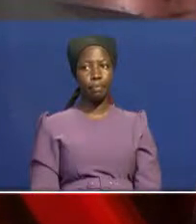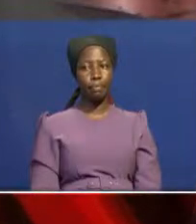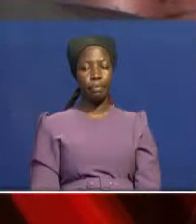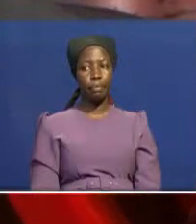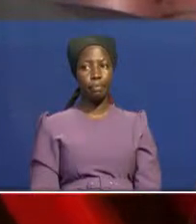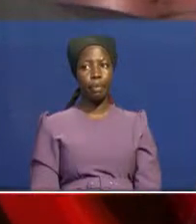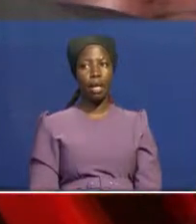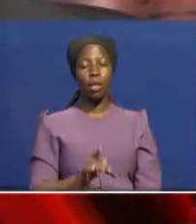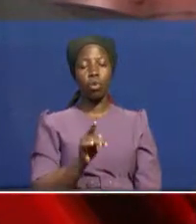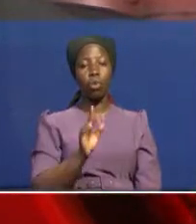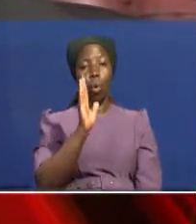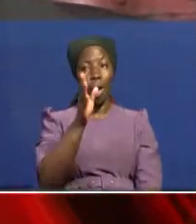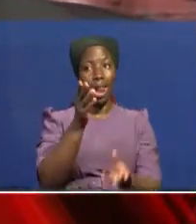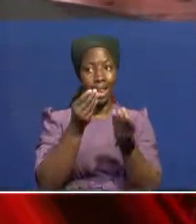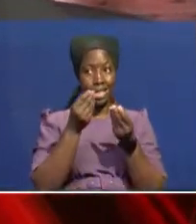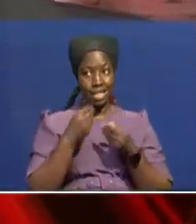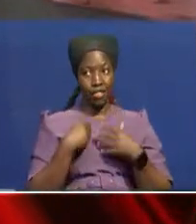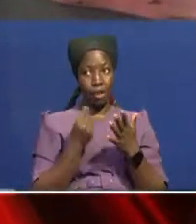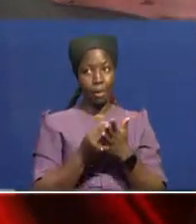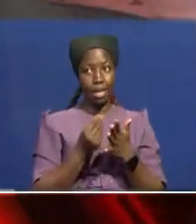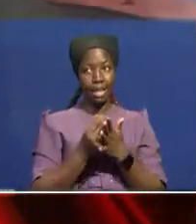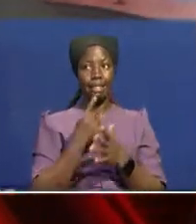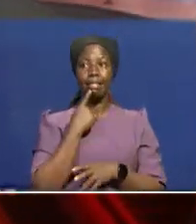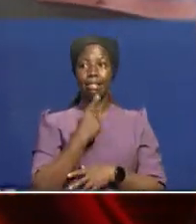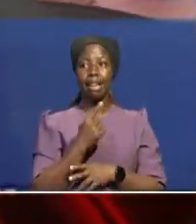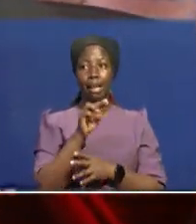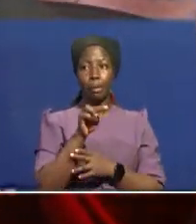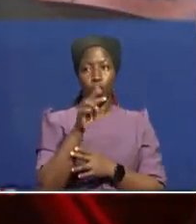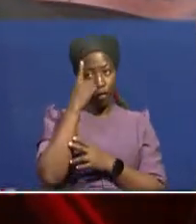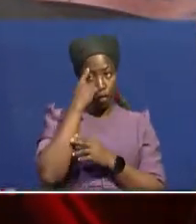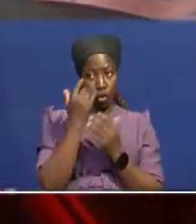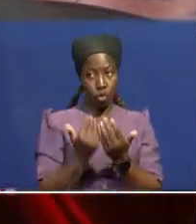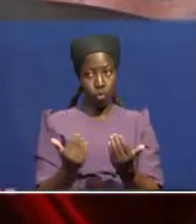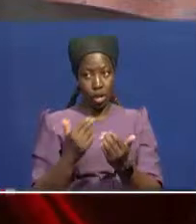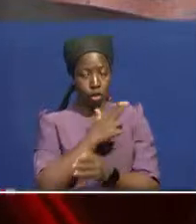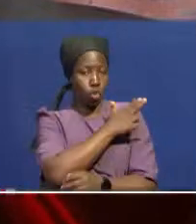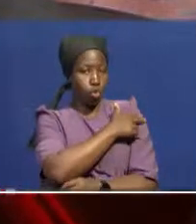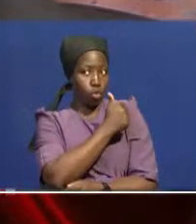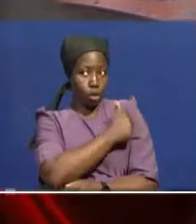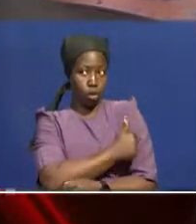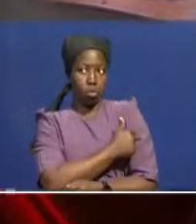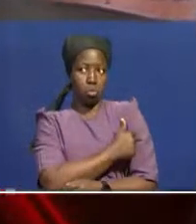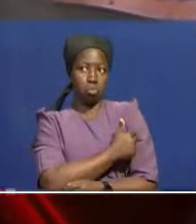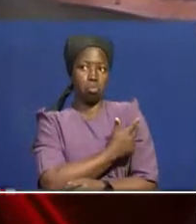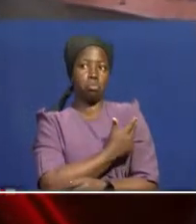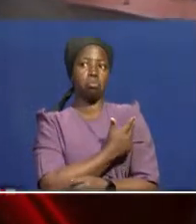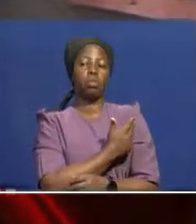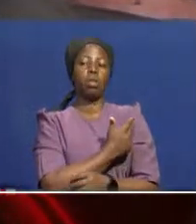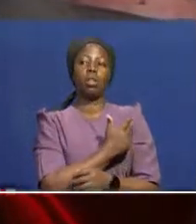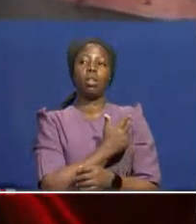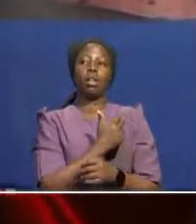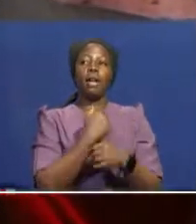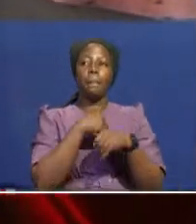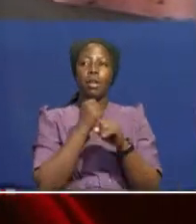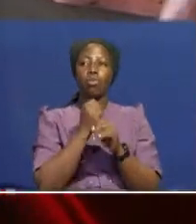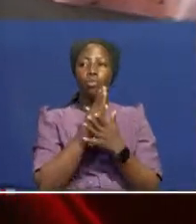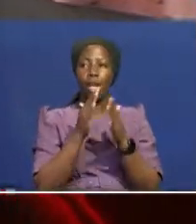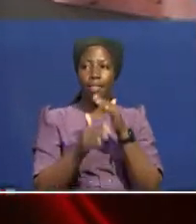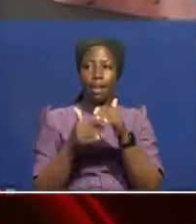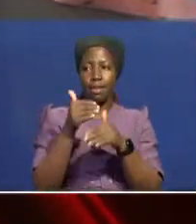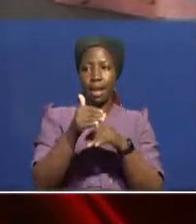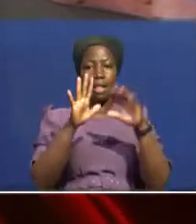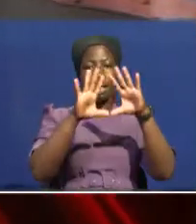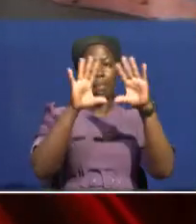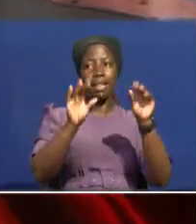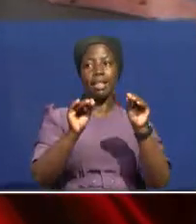You will get the money, the 100 million for the children's hospital. Please start it. We'll make sure that in the next budget, I